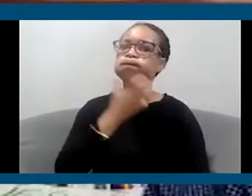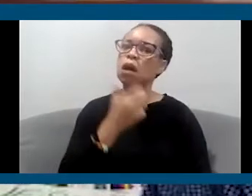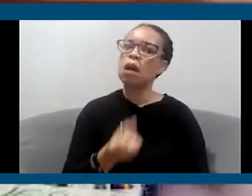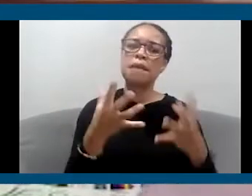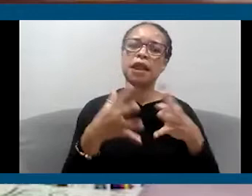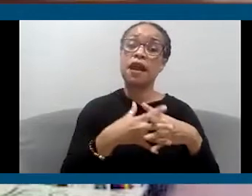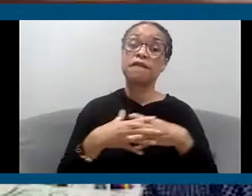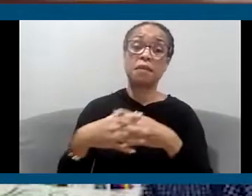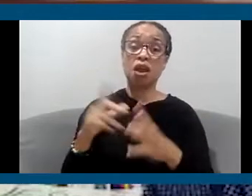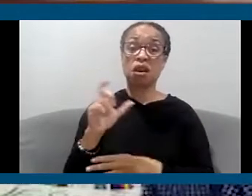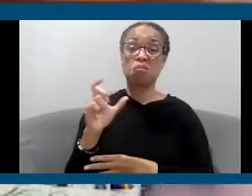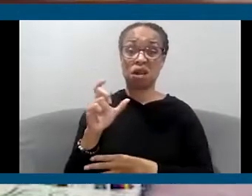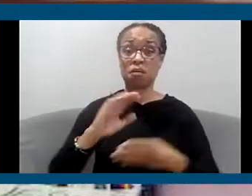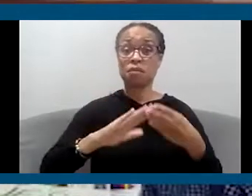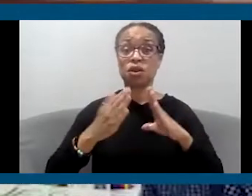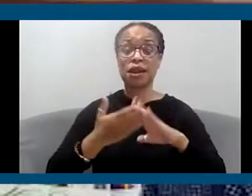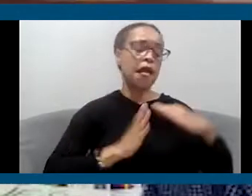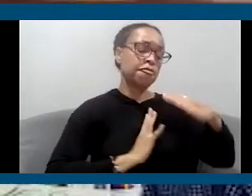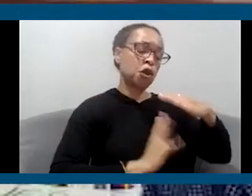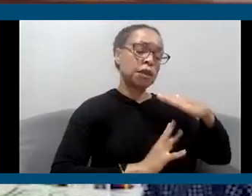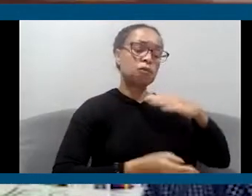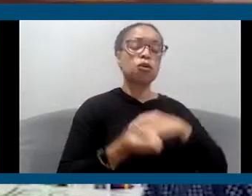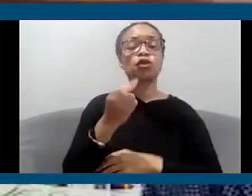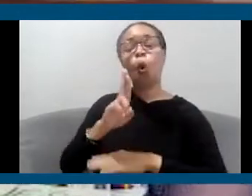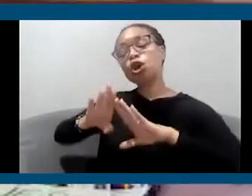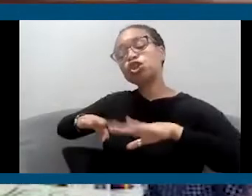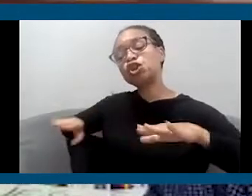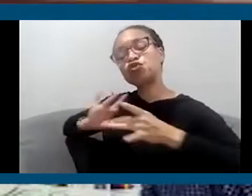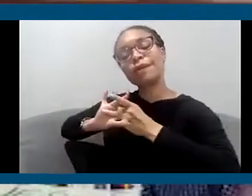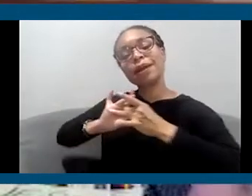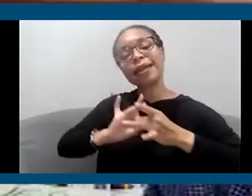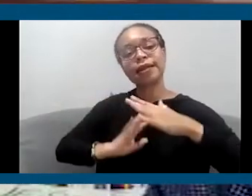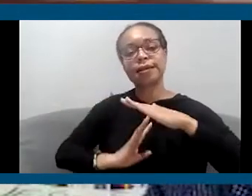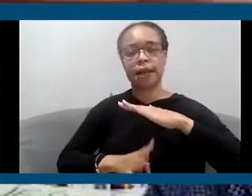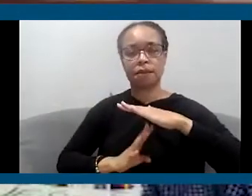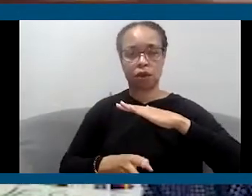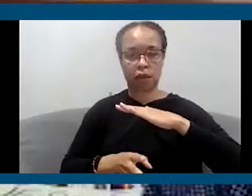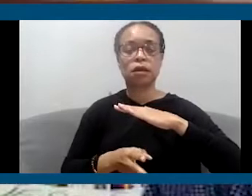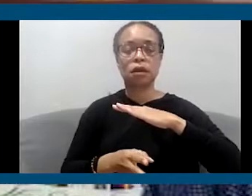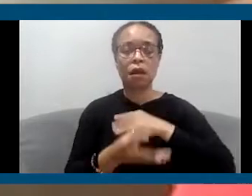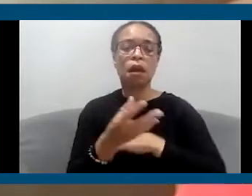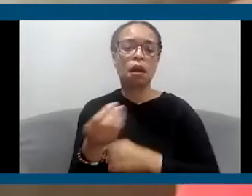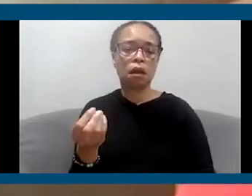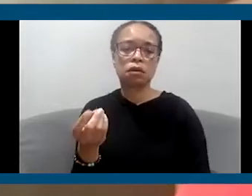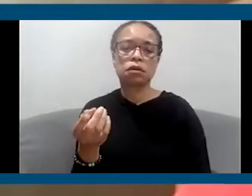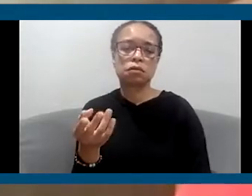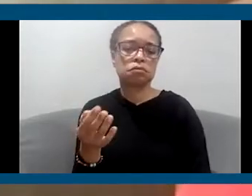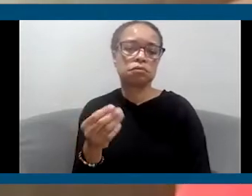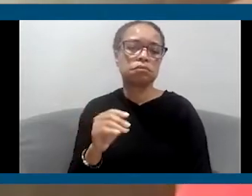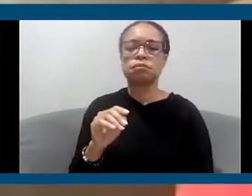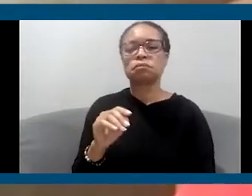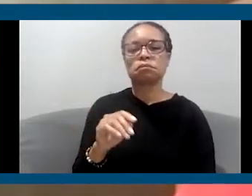Muslim community members are either immigrants or children of immigrants, in addition to a substantial, obviously,